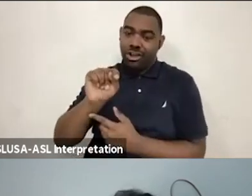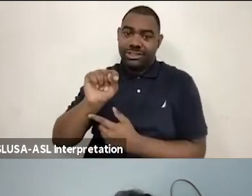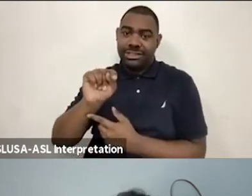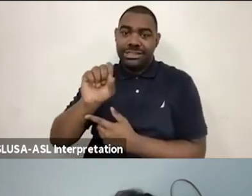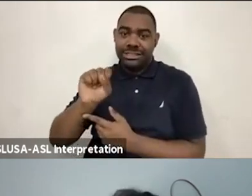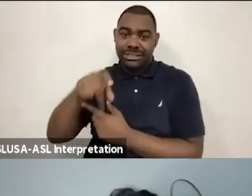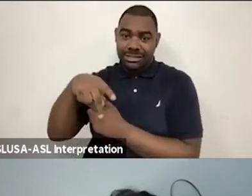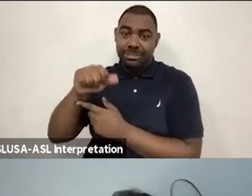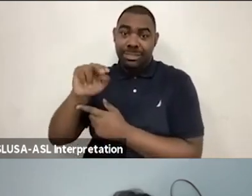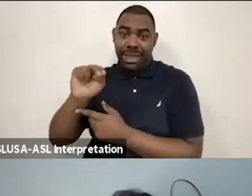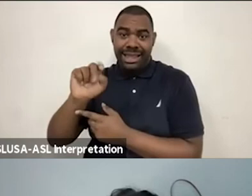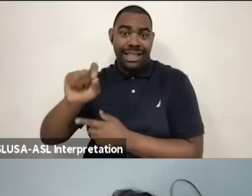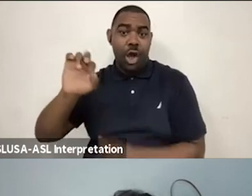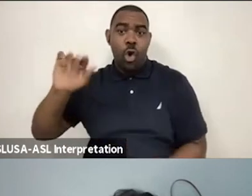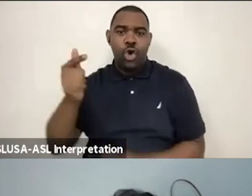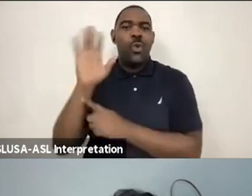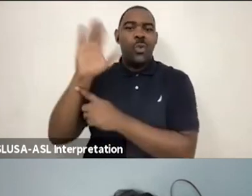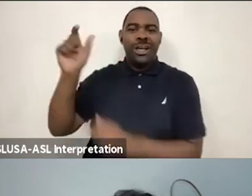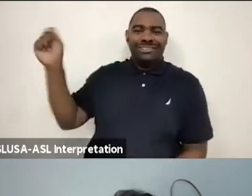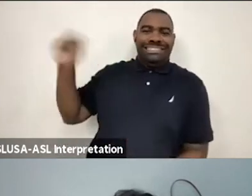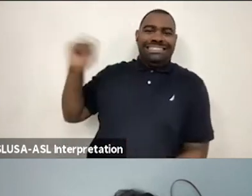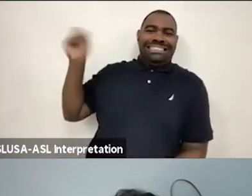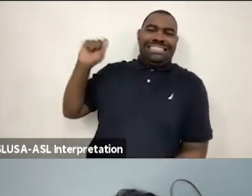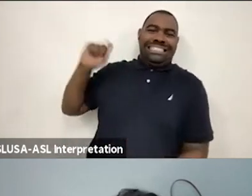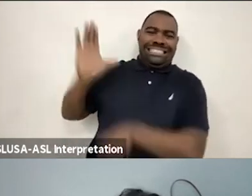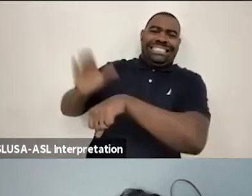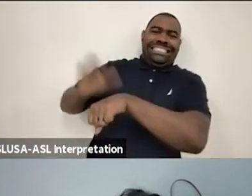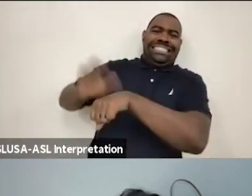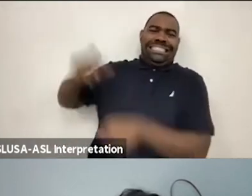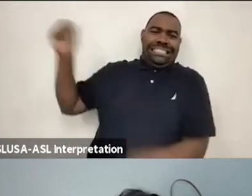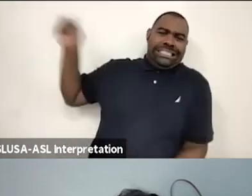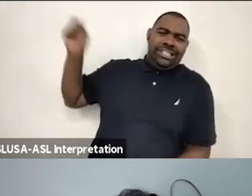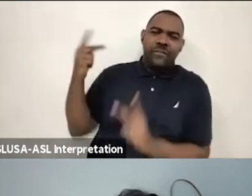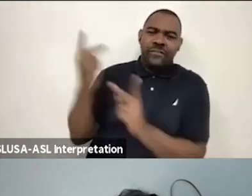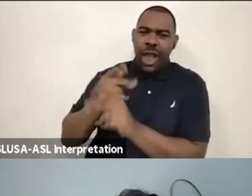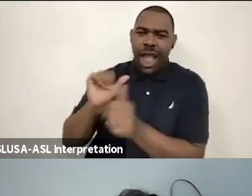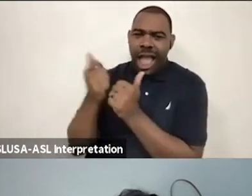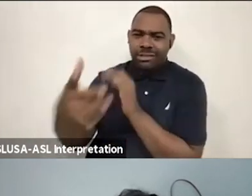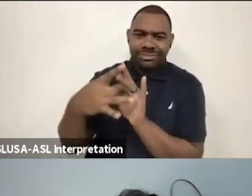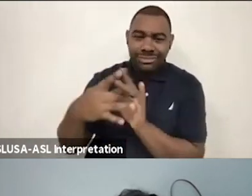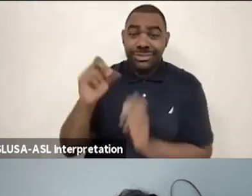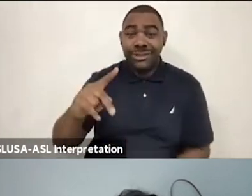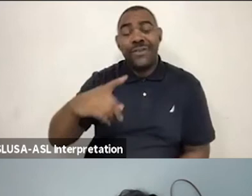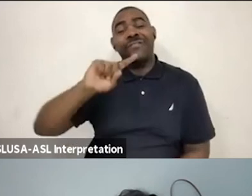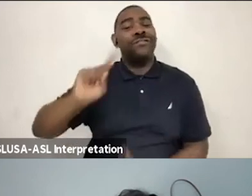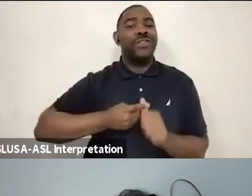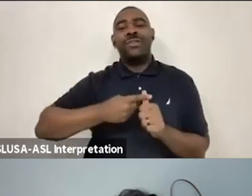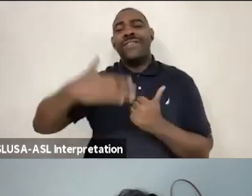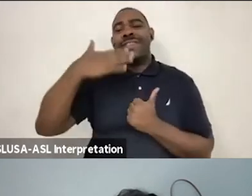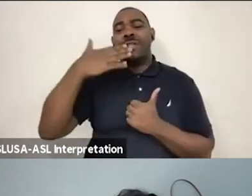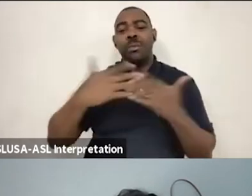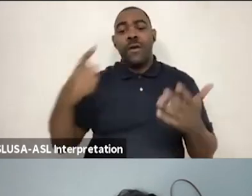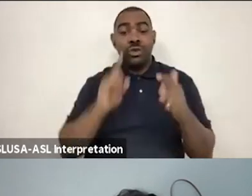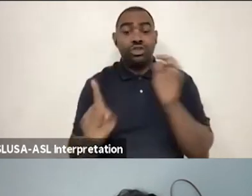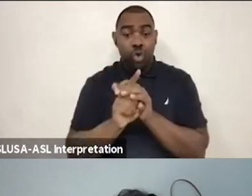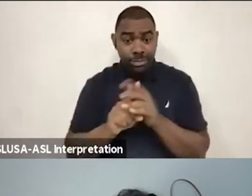vetartsband.org, and we'll ring the bell at whatever performing arts center there is. So to really, first of all, thank you